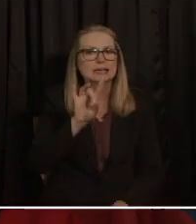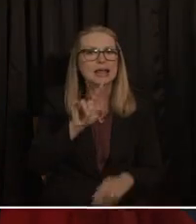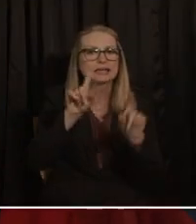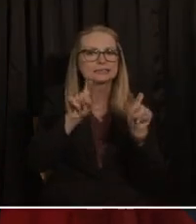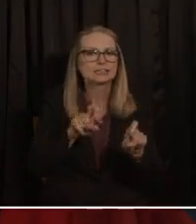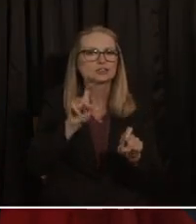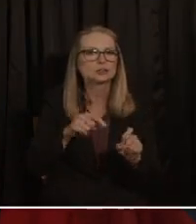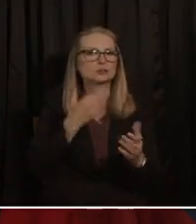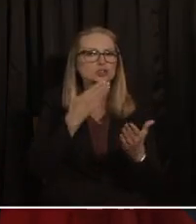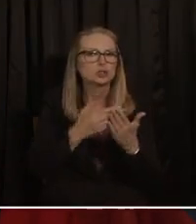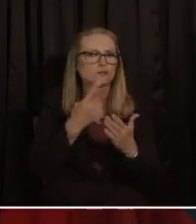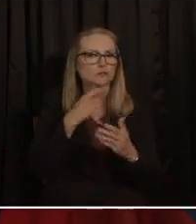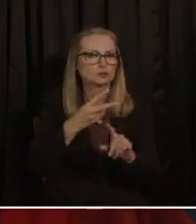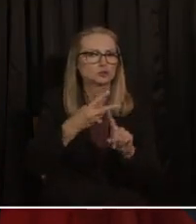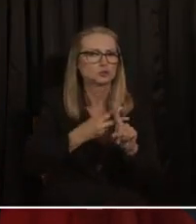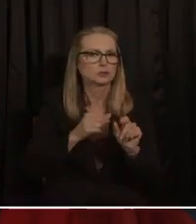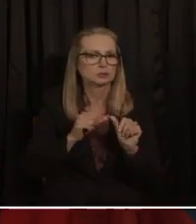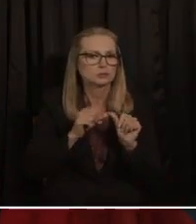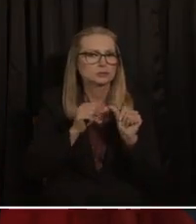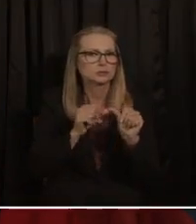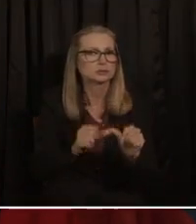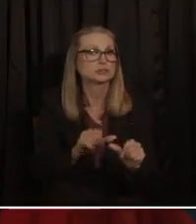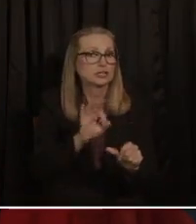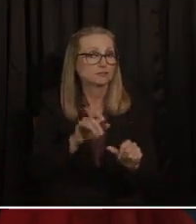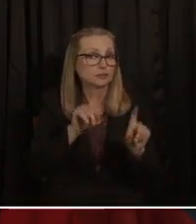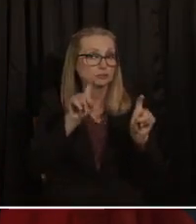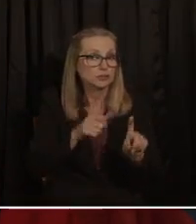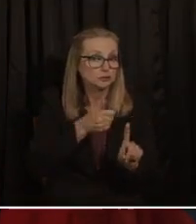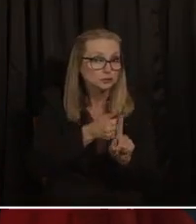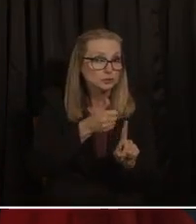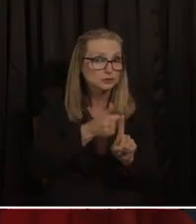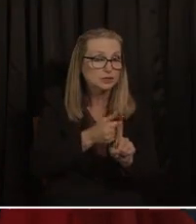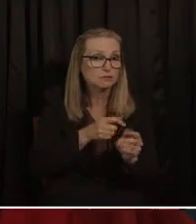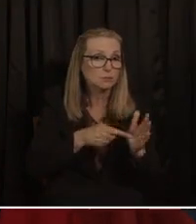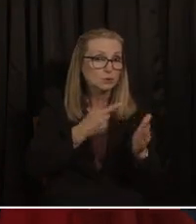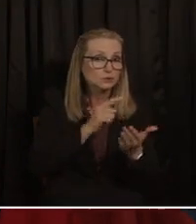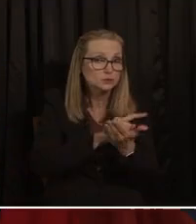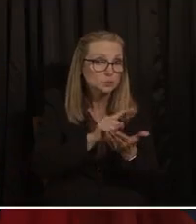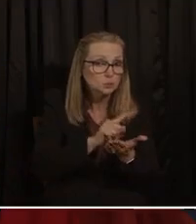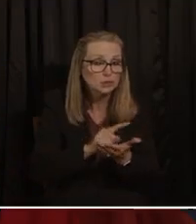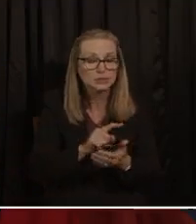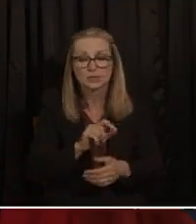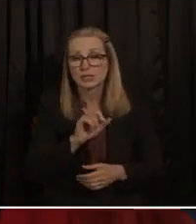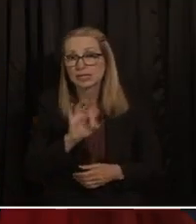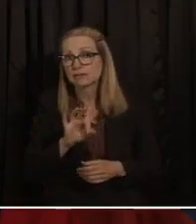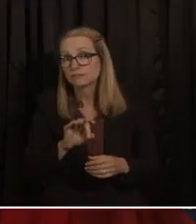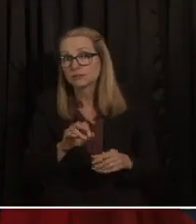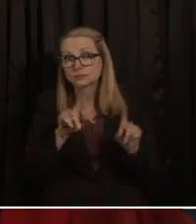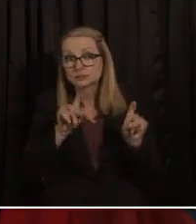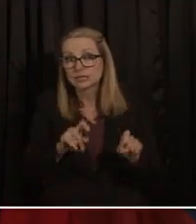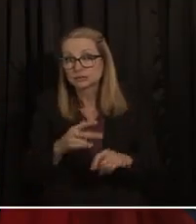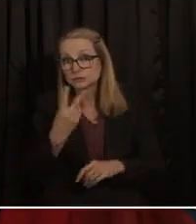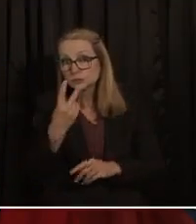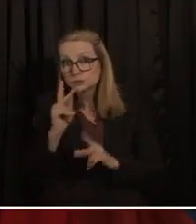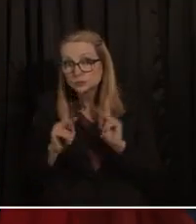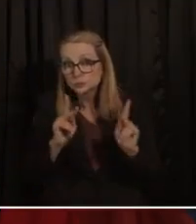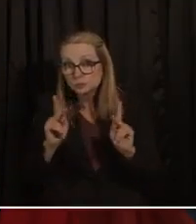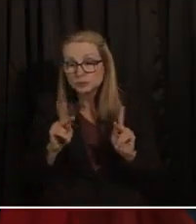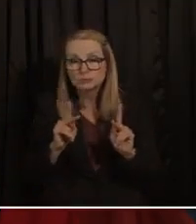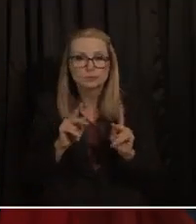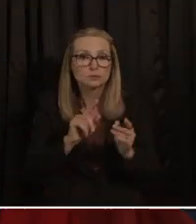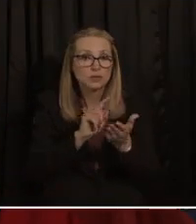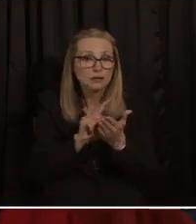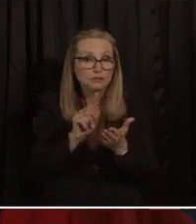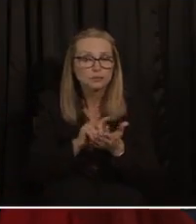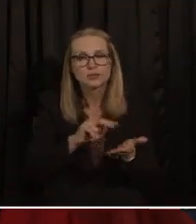if people test themselves once a week. If you're testing 2 people out of that once a week, it would last 4 weeks. We hope that some who utilize